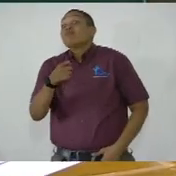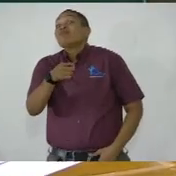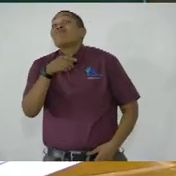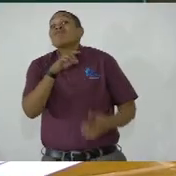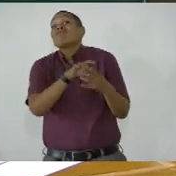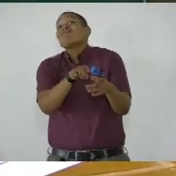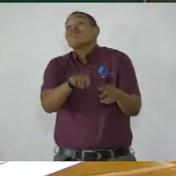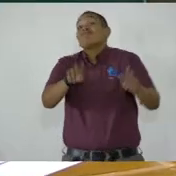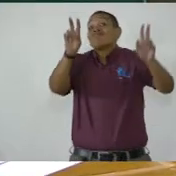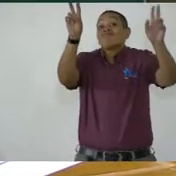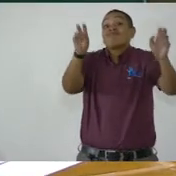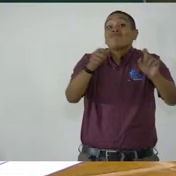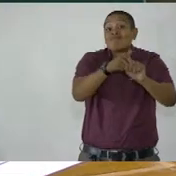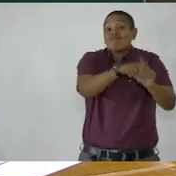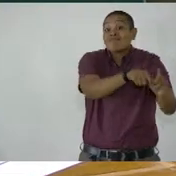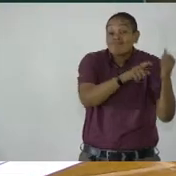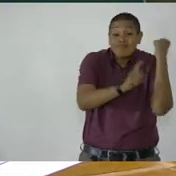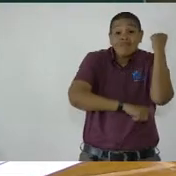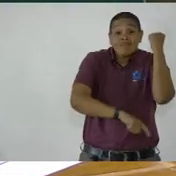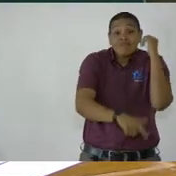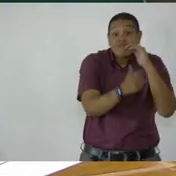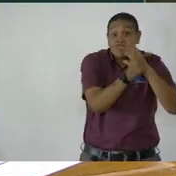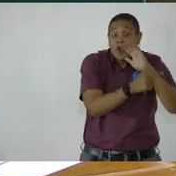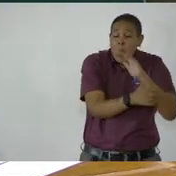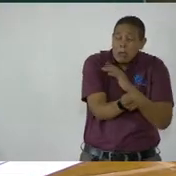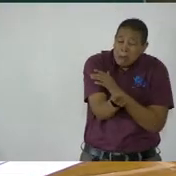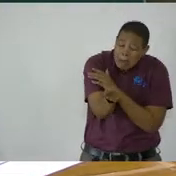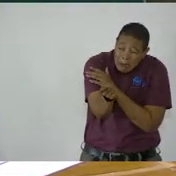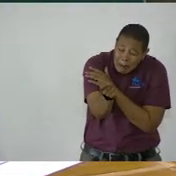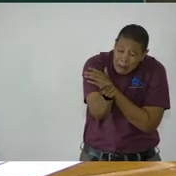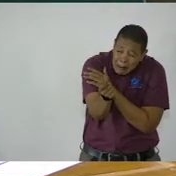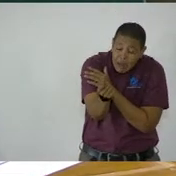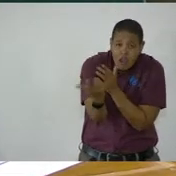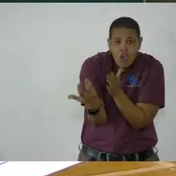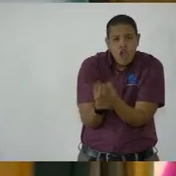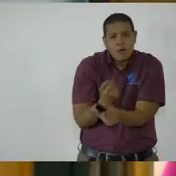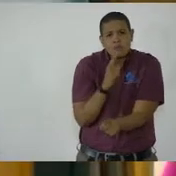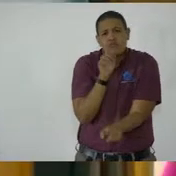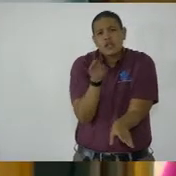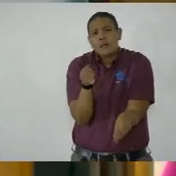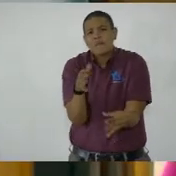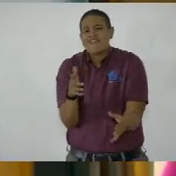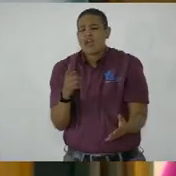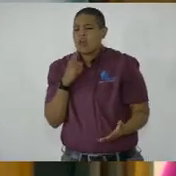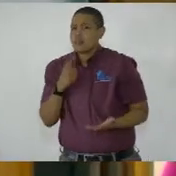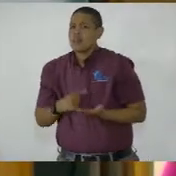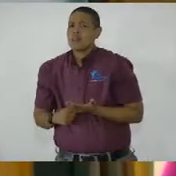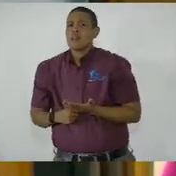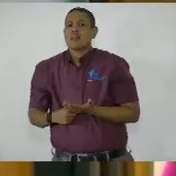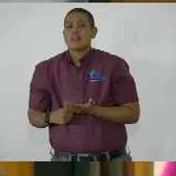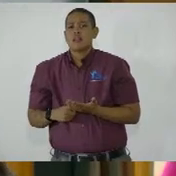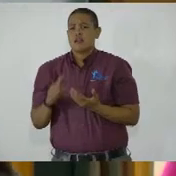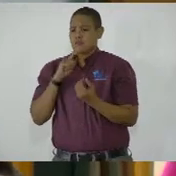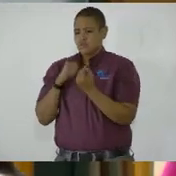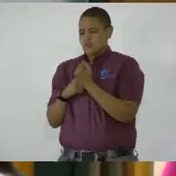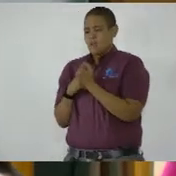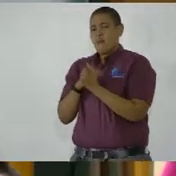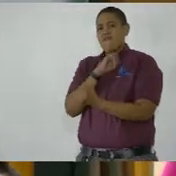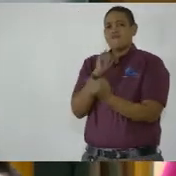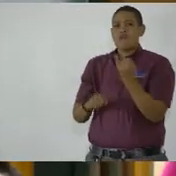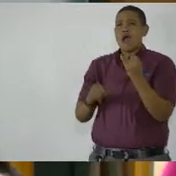the prosecution rarely have an opportunity to provide the arguments in support of the final